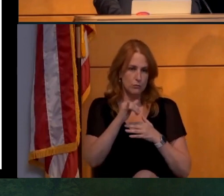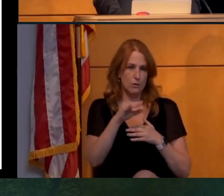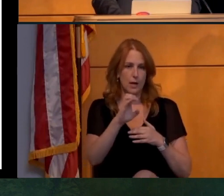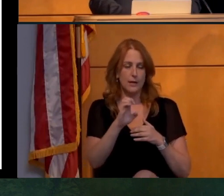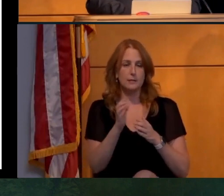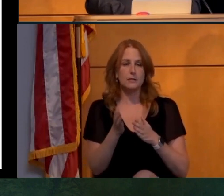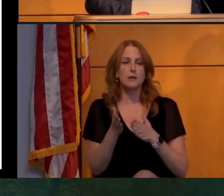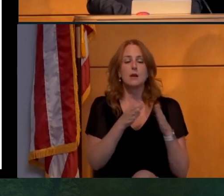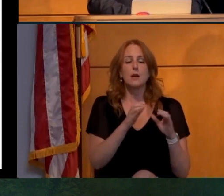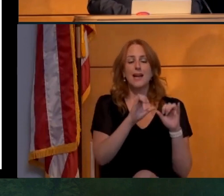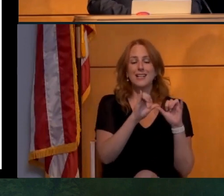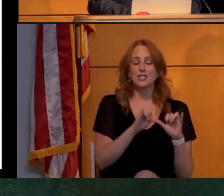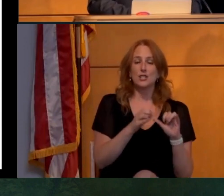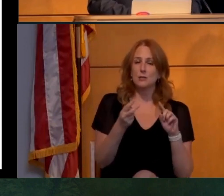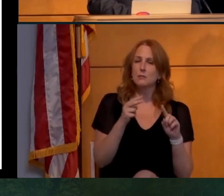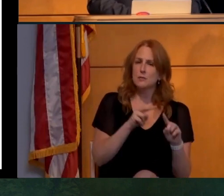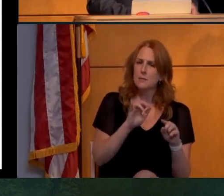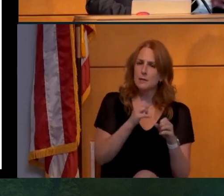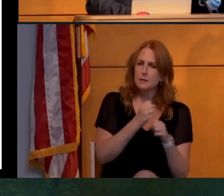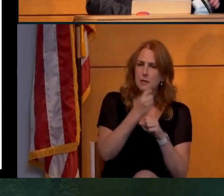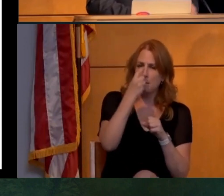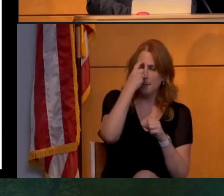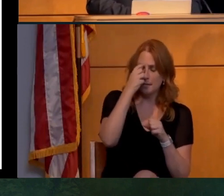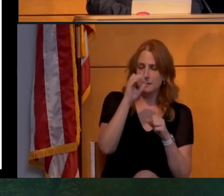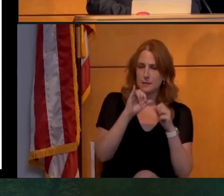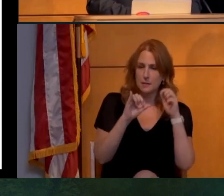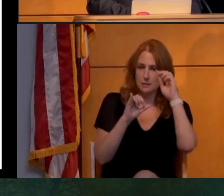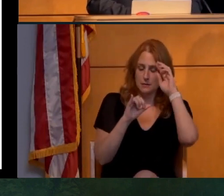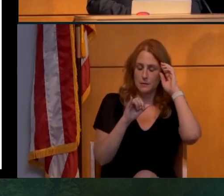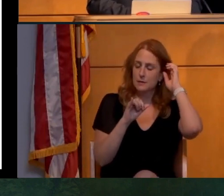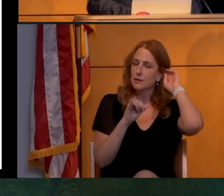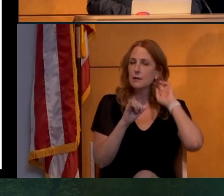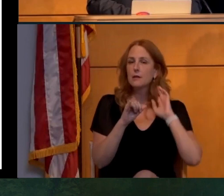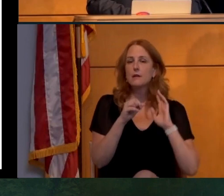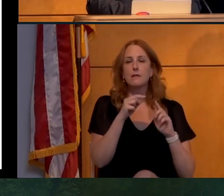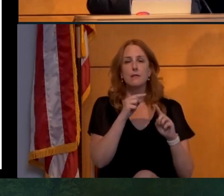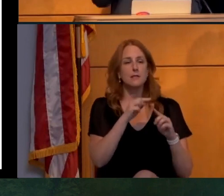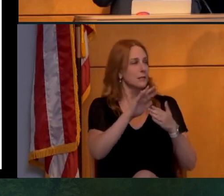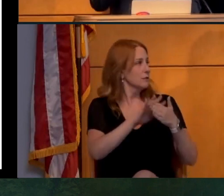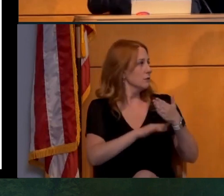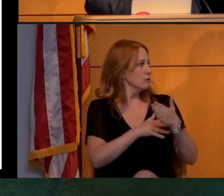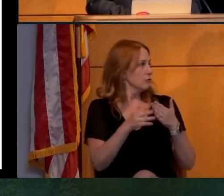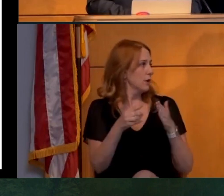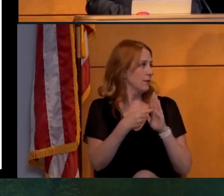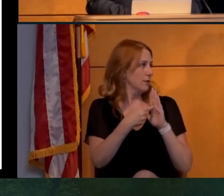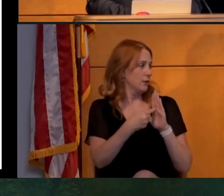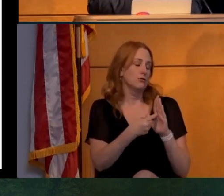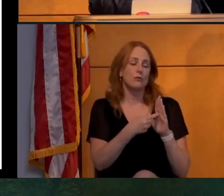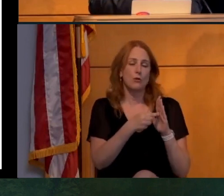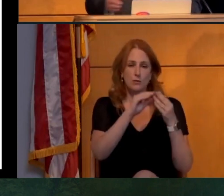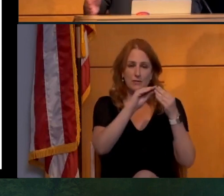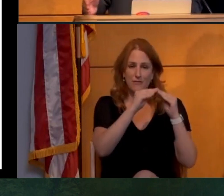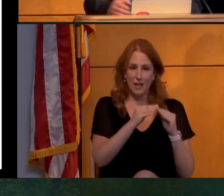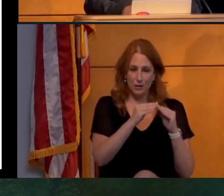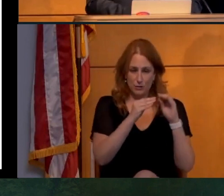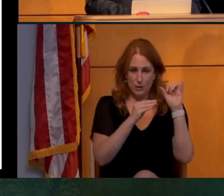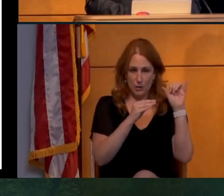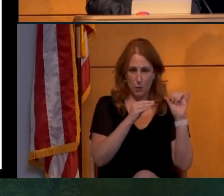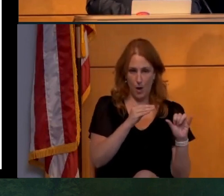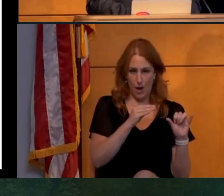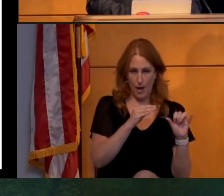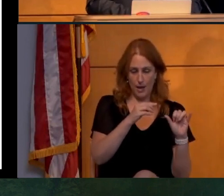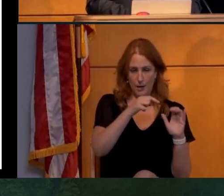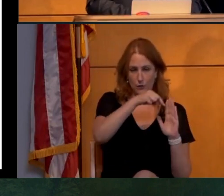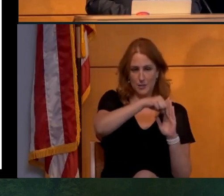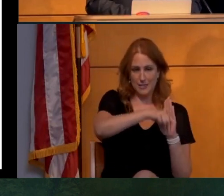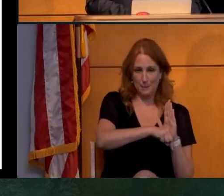perspective, it also makes sense. This is the graph that shows values on the y-axis and depth on